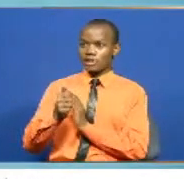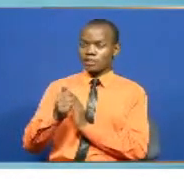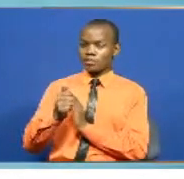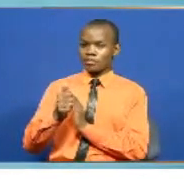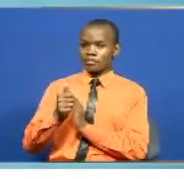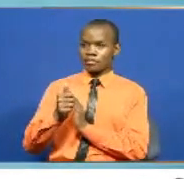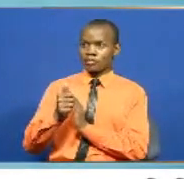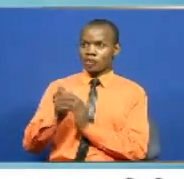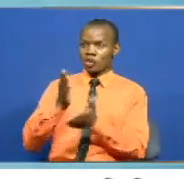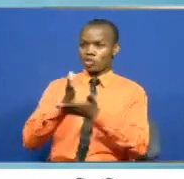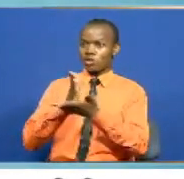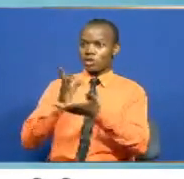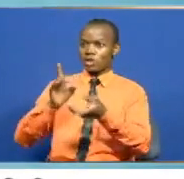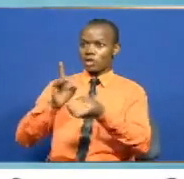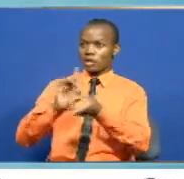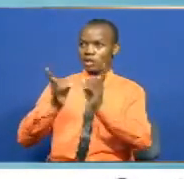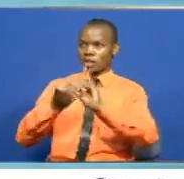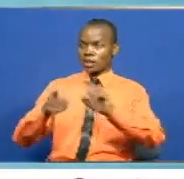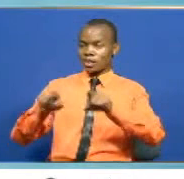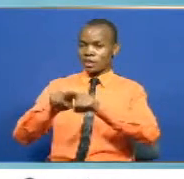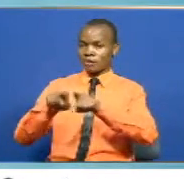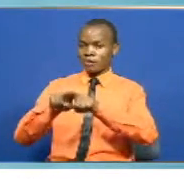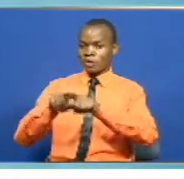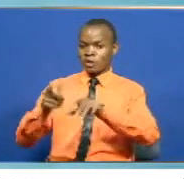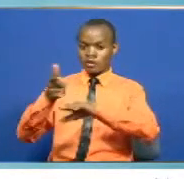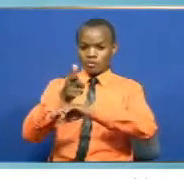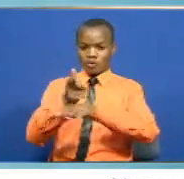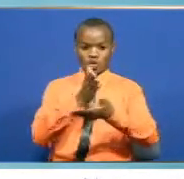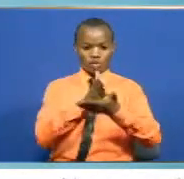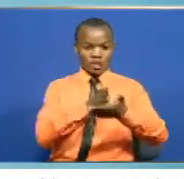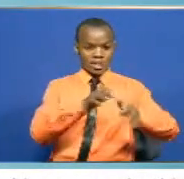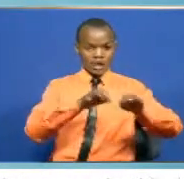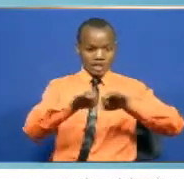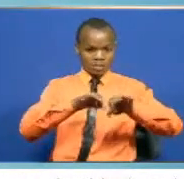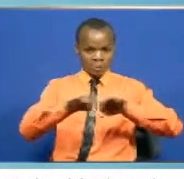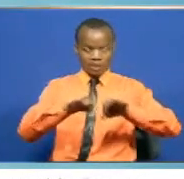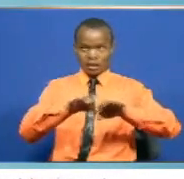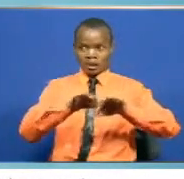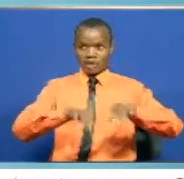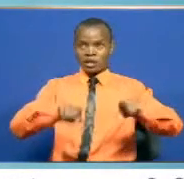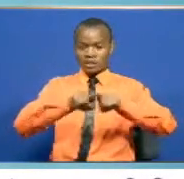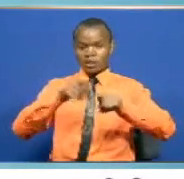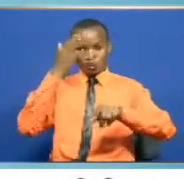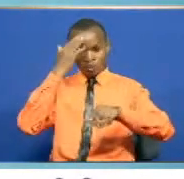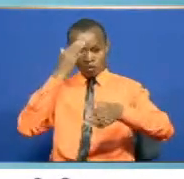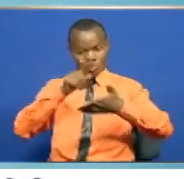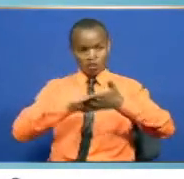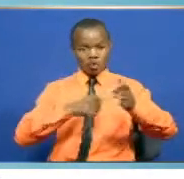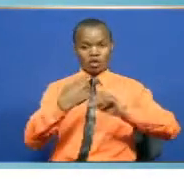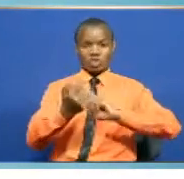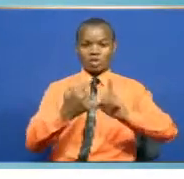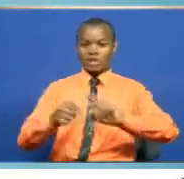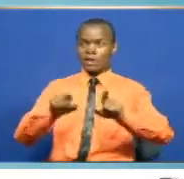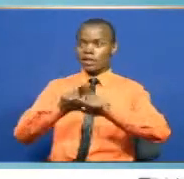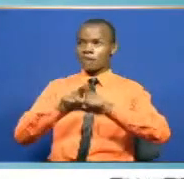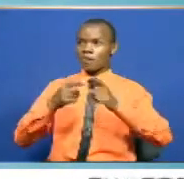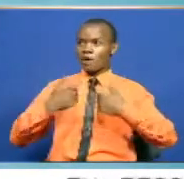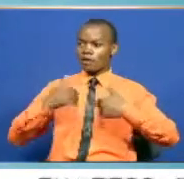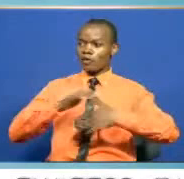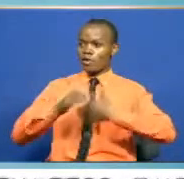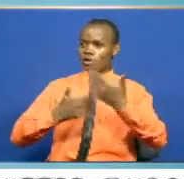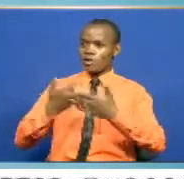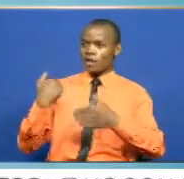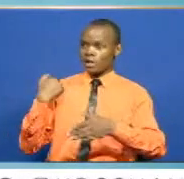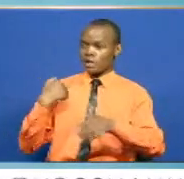thing, statistics, analytics, and video breakdown, she knows what she's talking about, and she has all the numbers